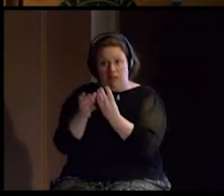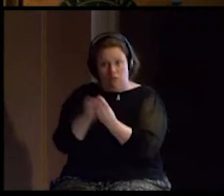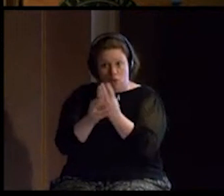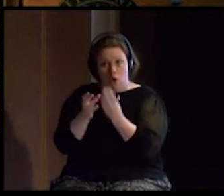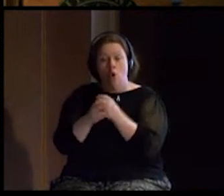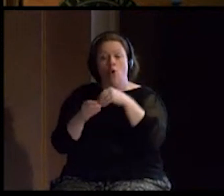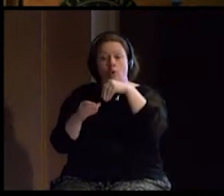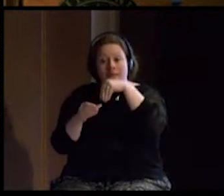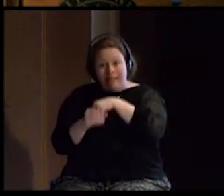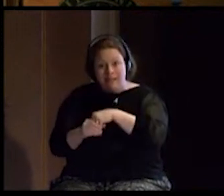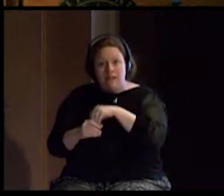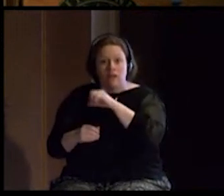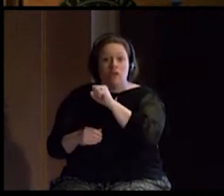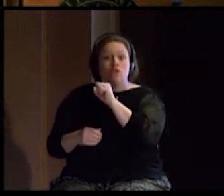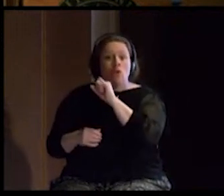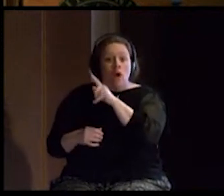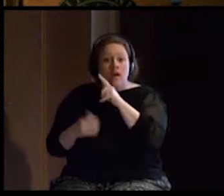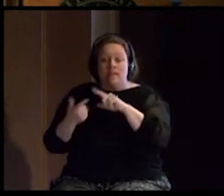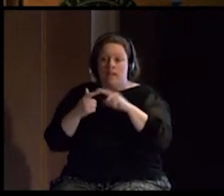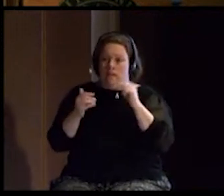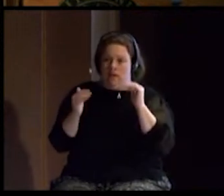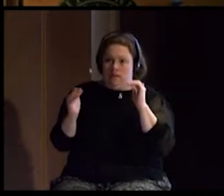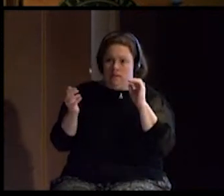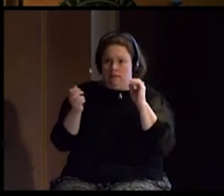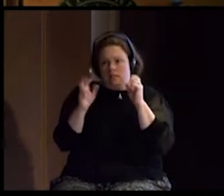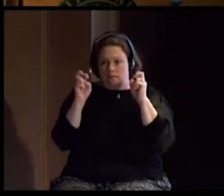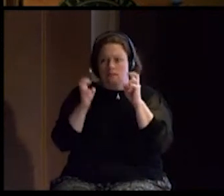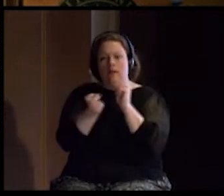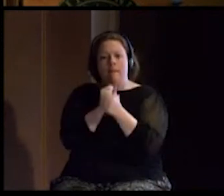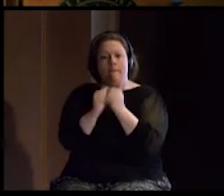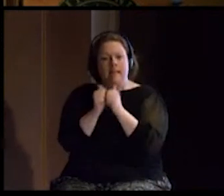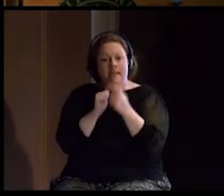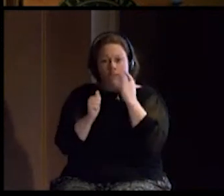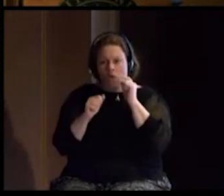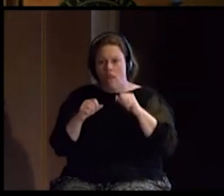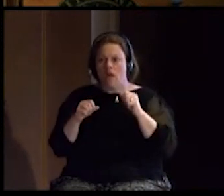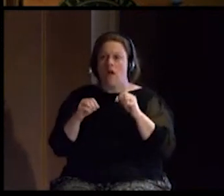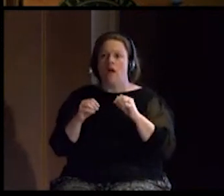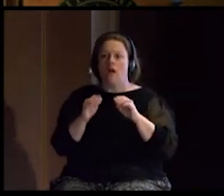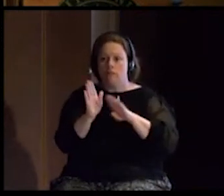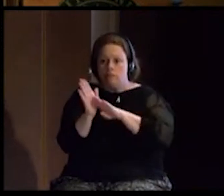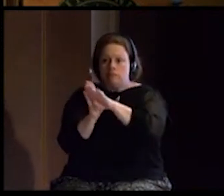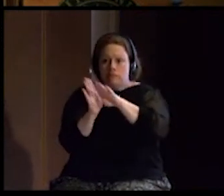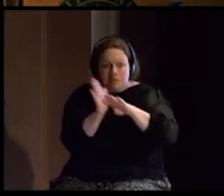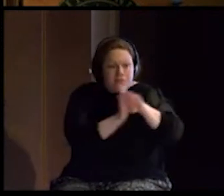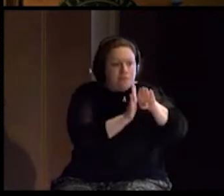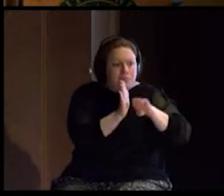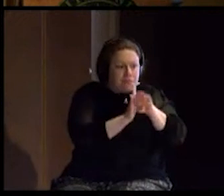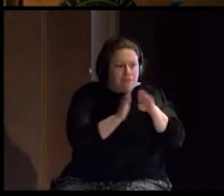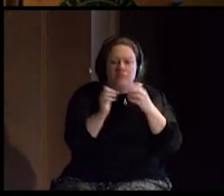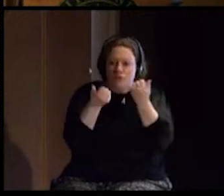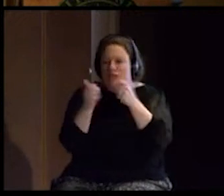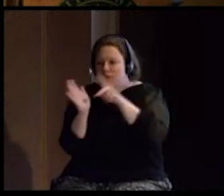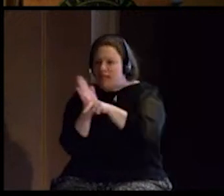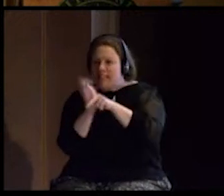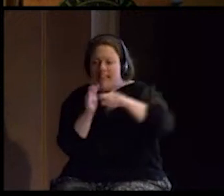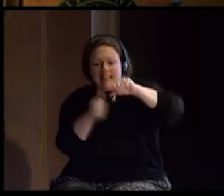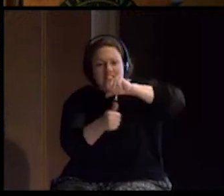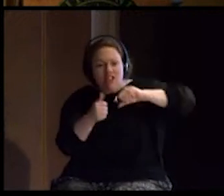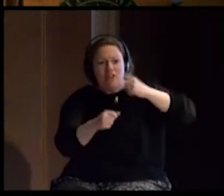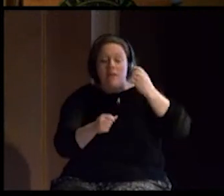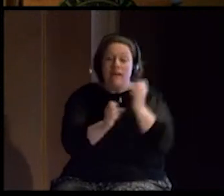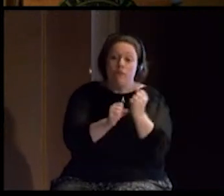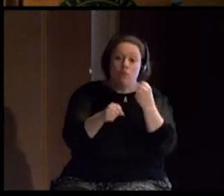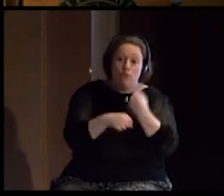scarce, bacteria may compete with each other for those scarce resources. How do they do this? With antibiotics, trying to kill each other. But if you produce an antibiotic